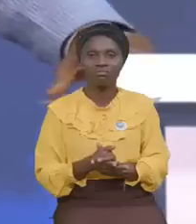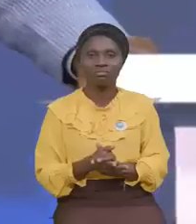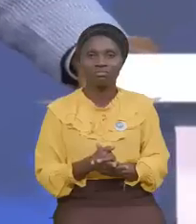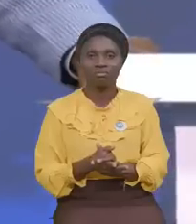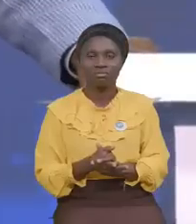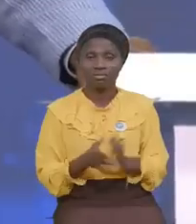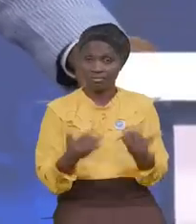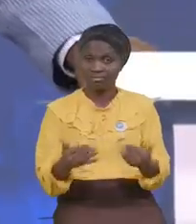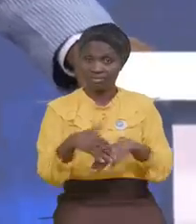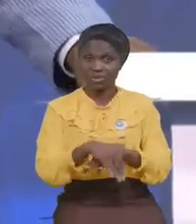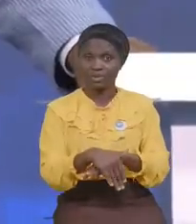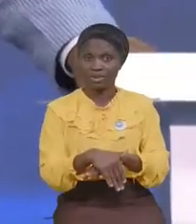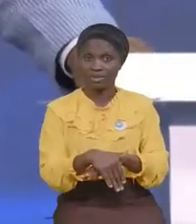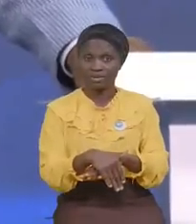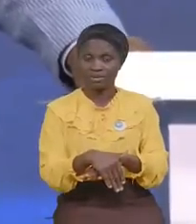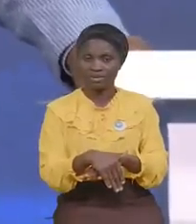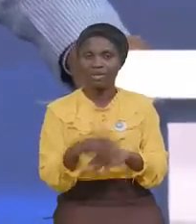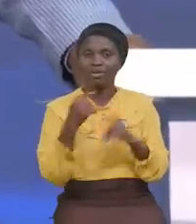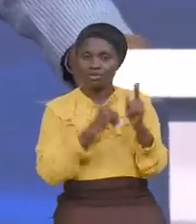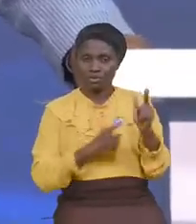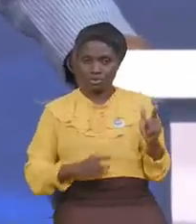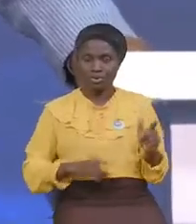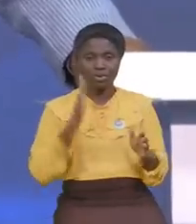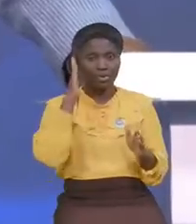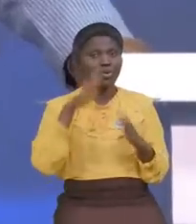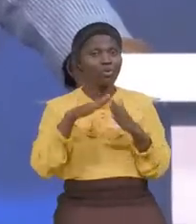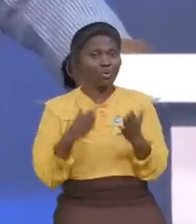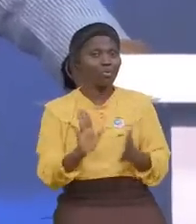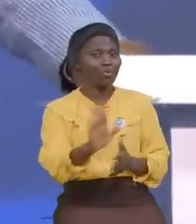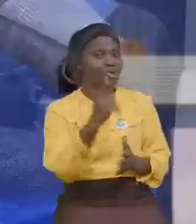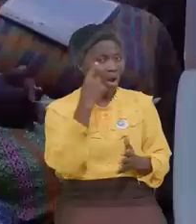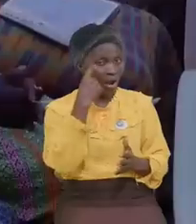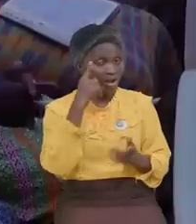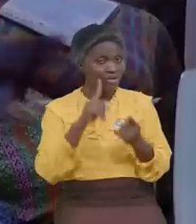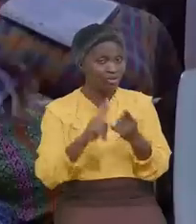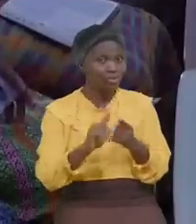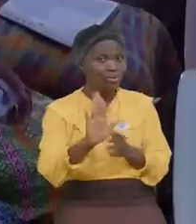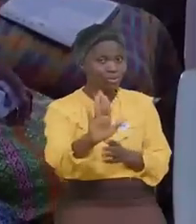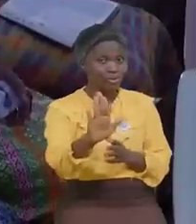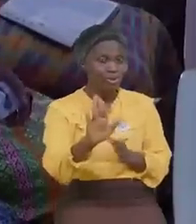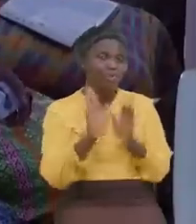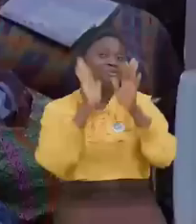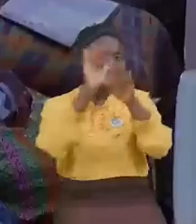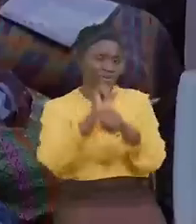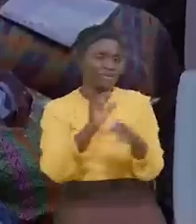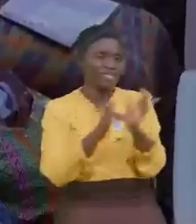Tonight, the Lord will open your eyes to your miracle.